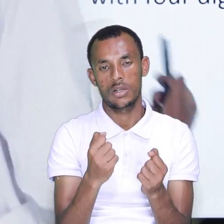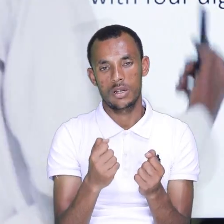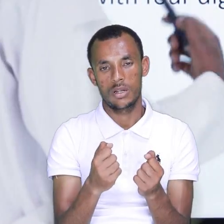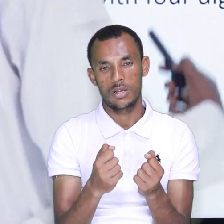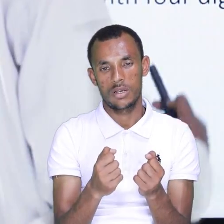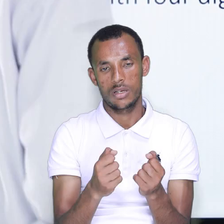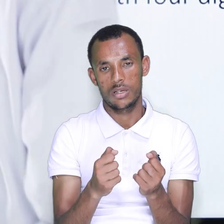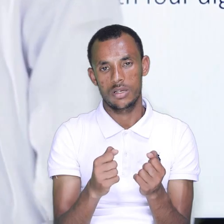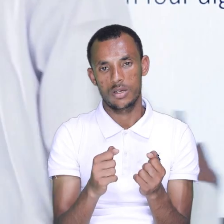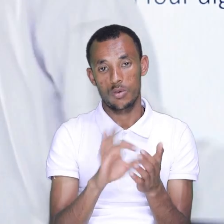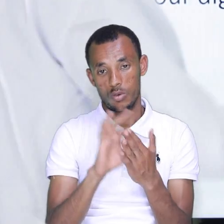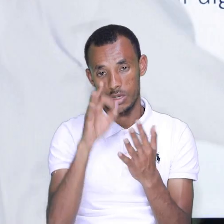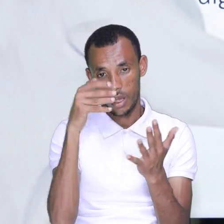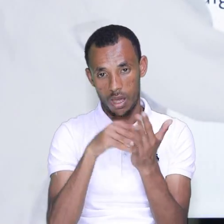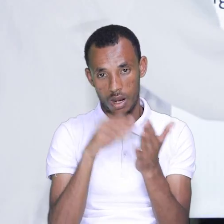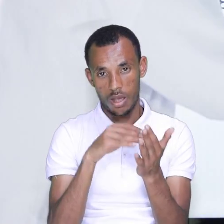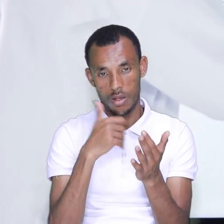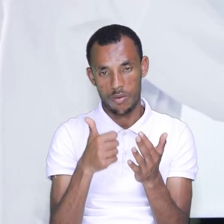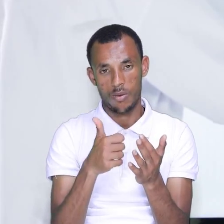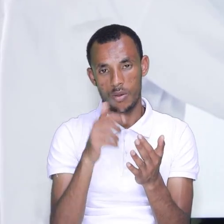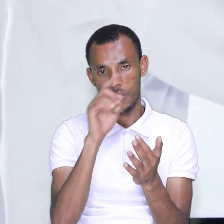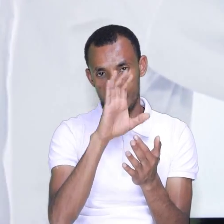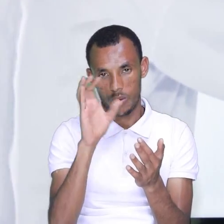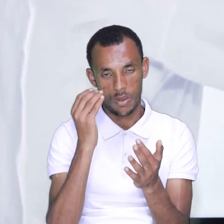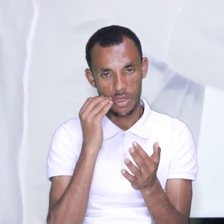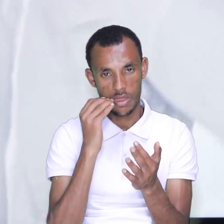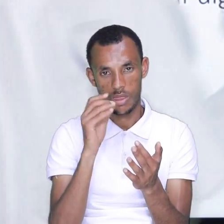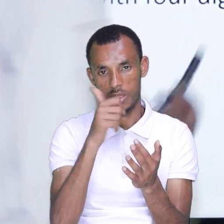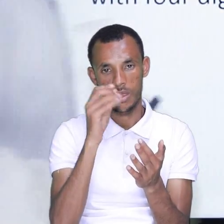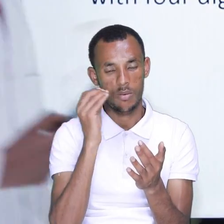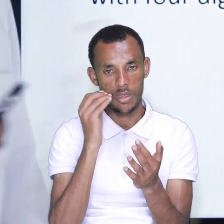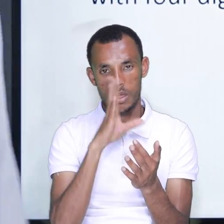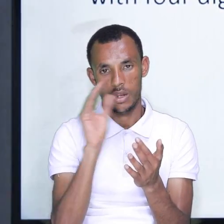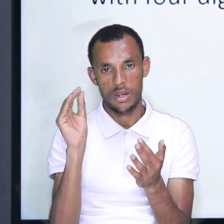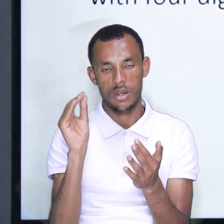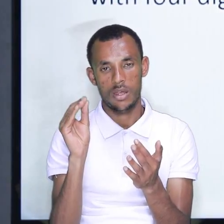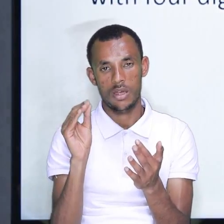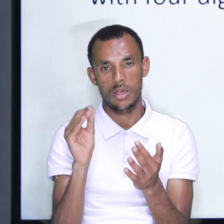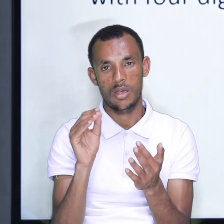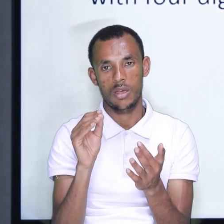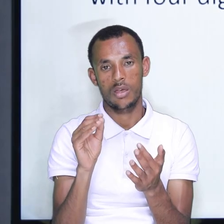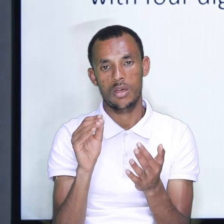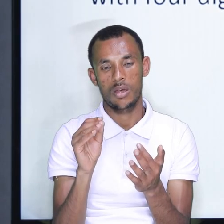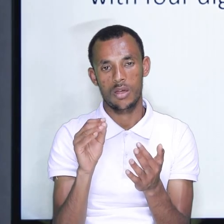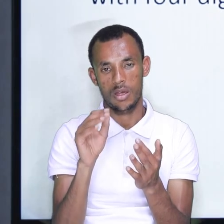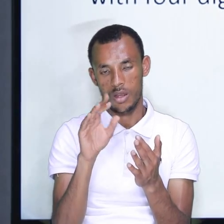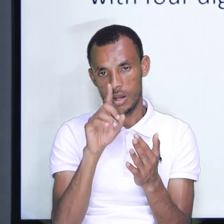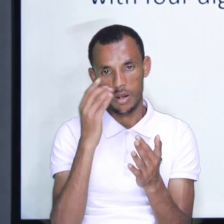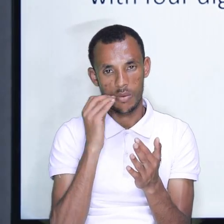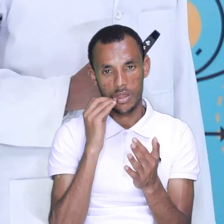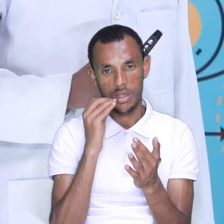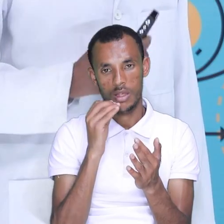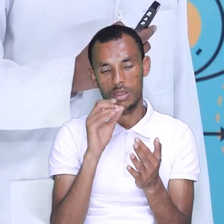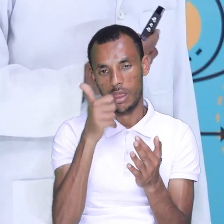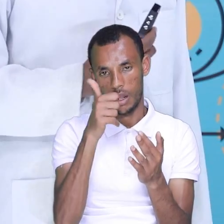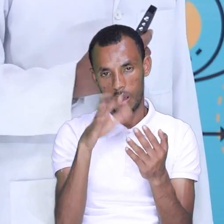Since a digit can repeat, for the hundreds, tens, and units, you have 10 possible